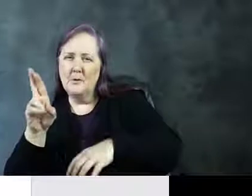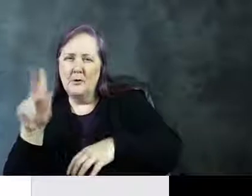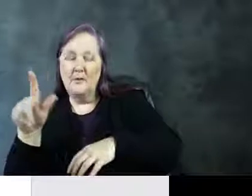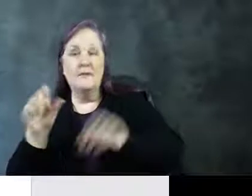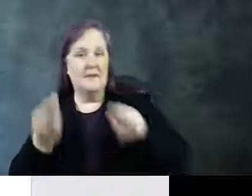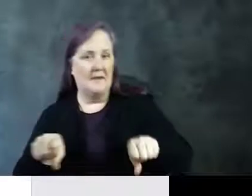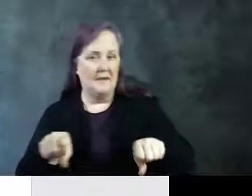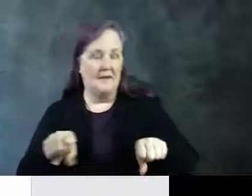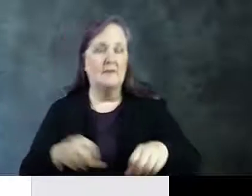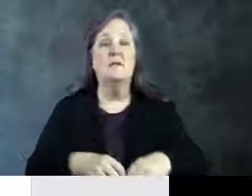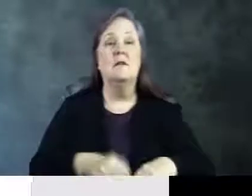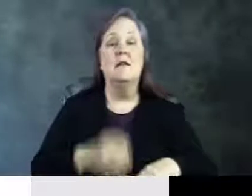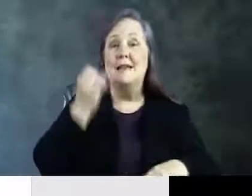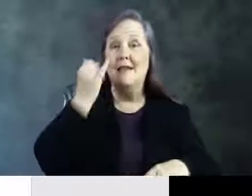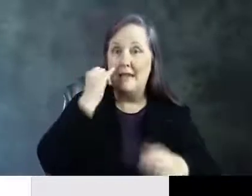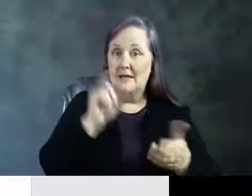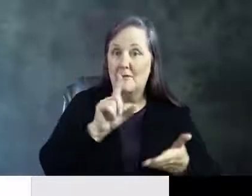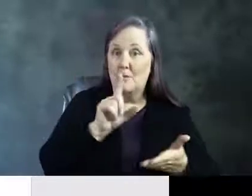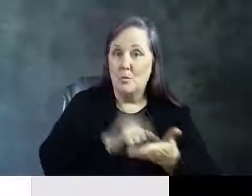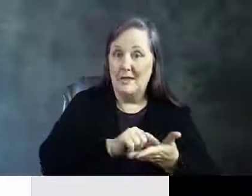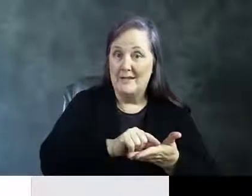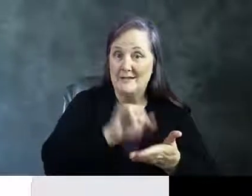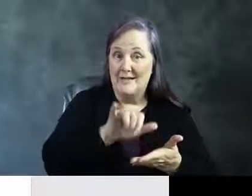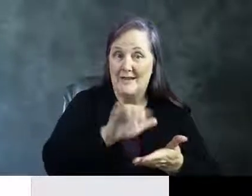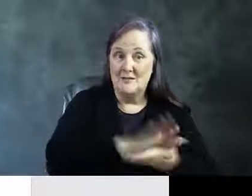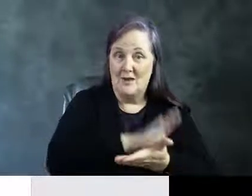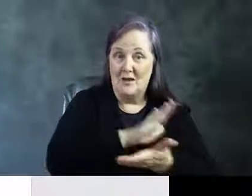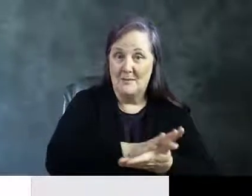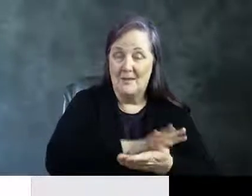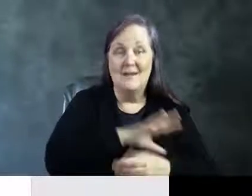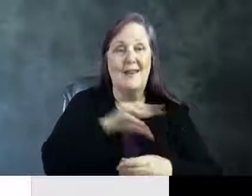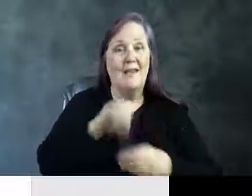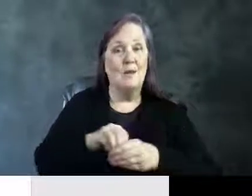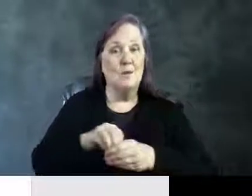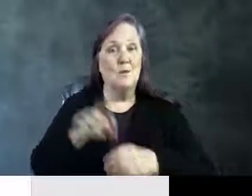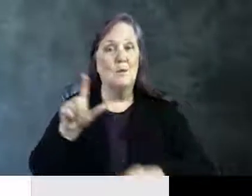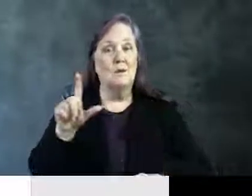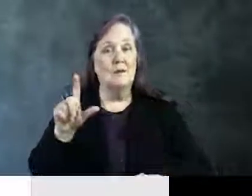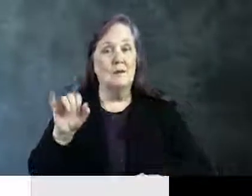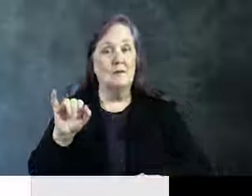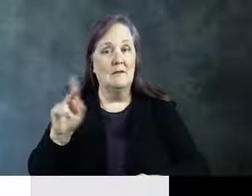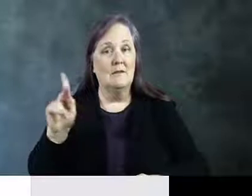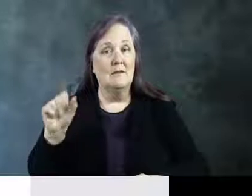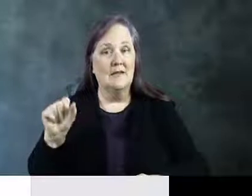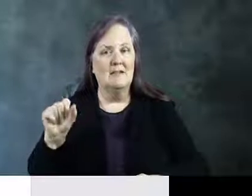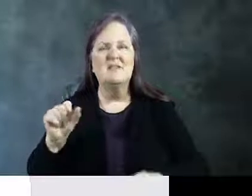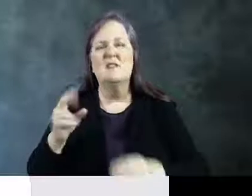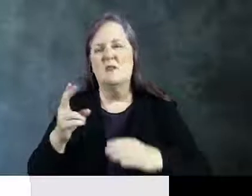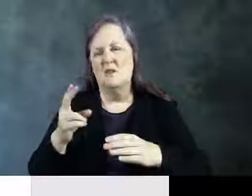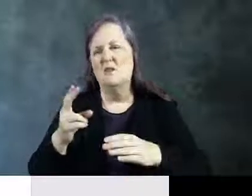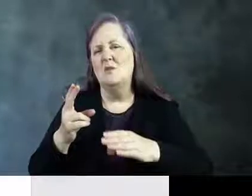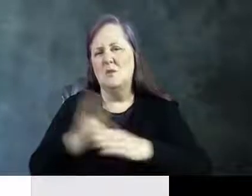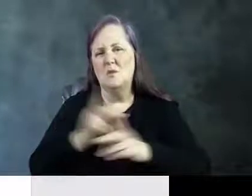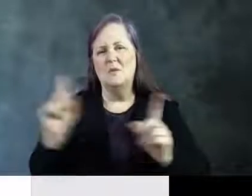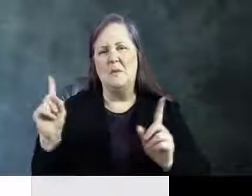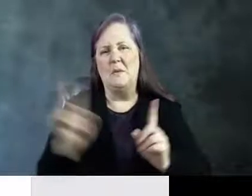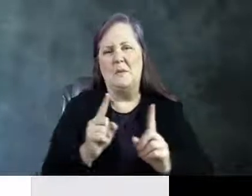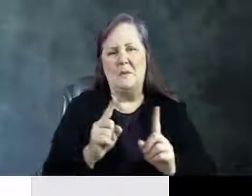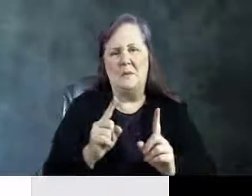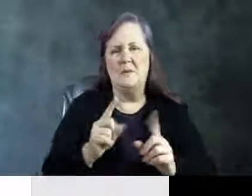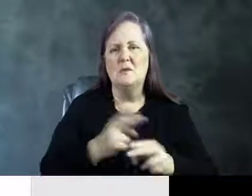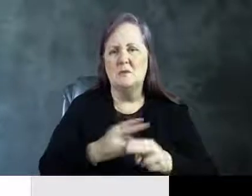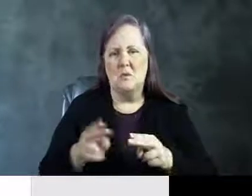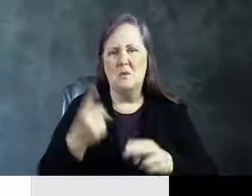you are printing the document and including links, we really suggest using a shortened link. You can make